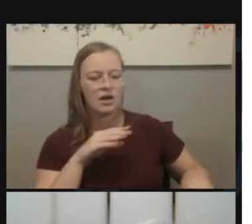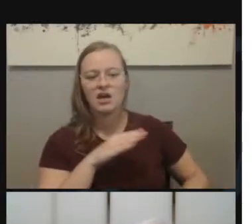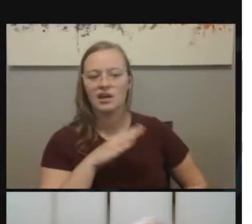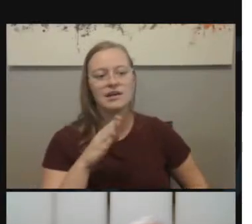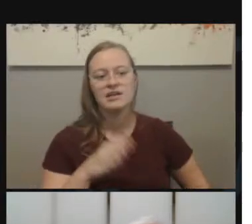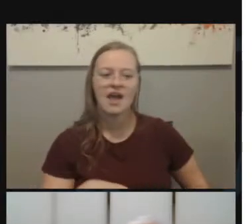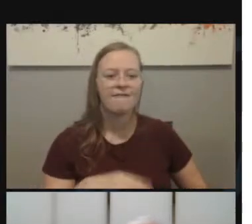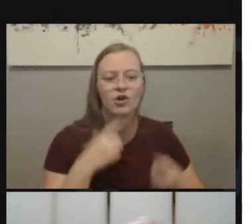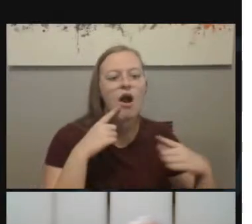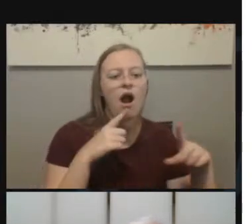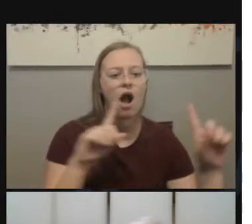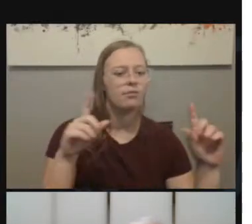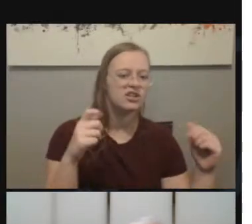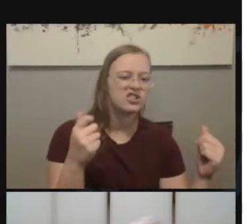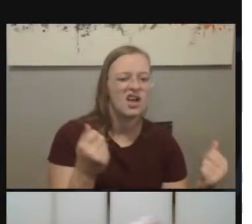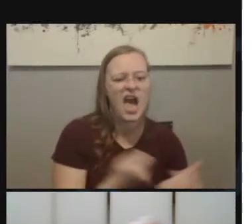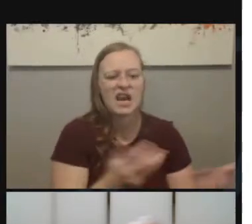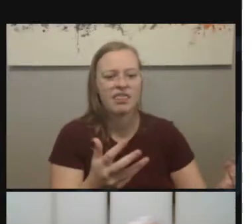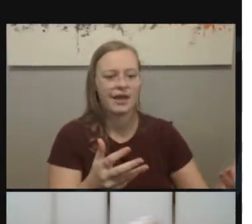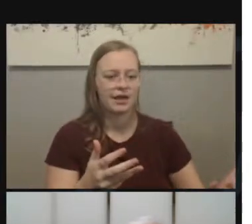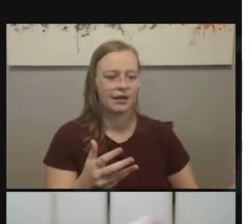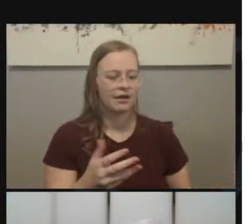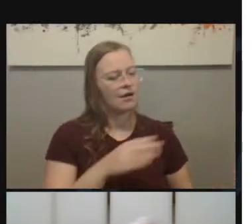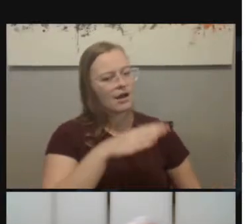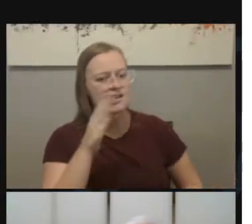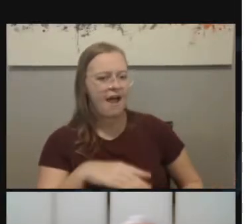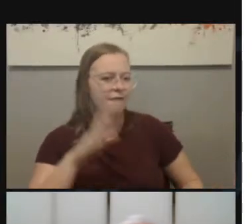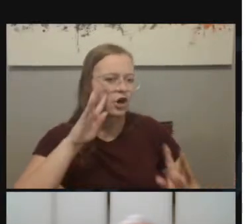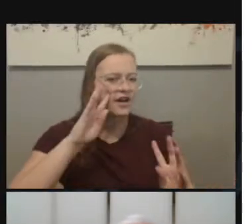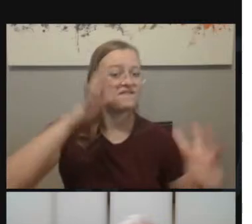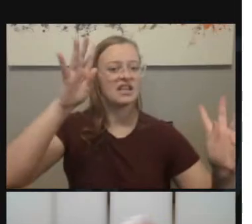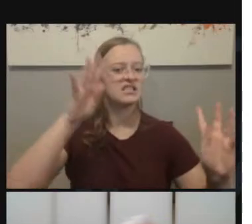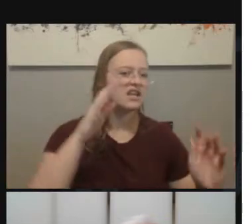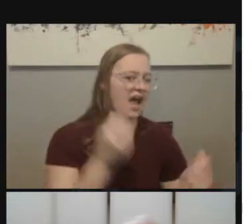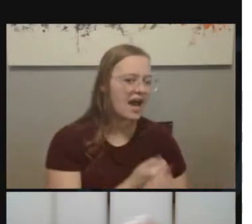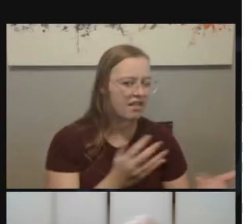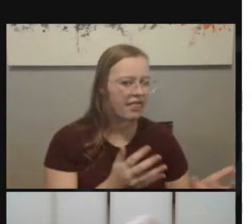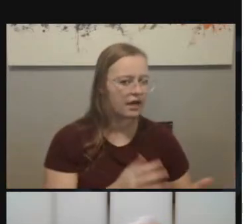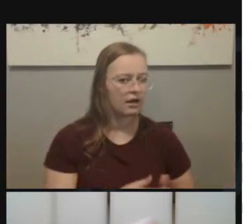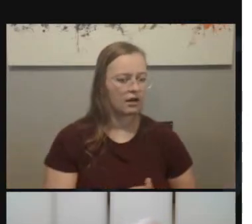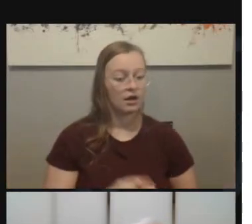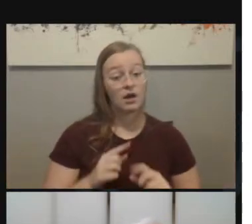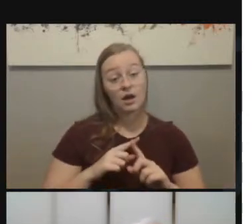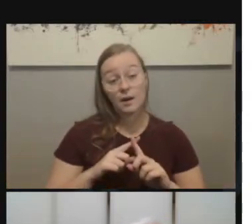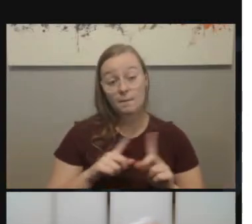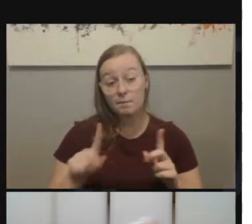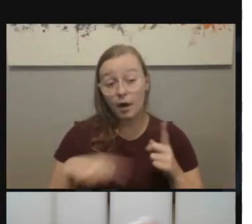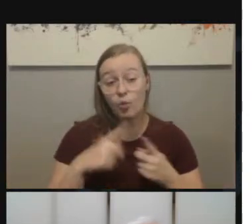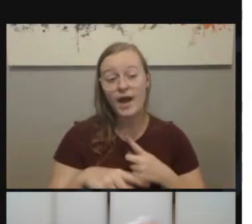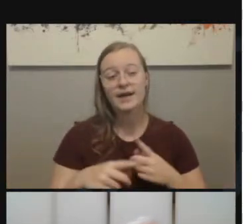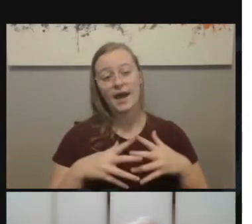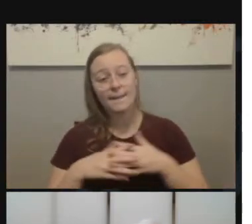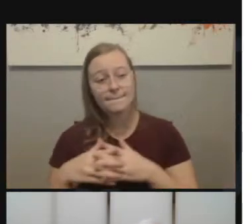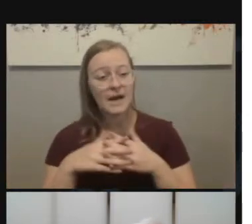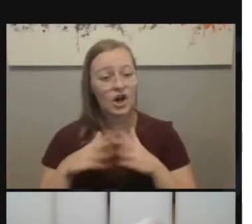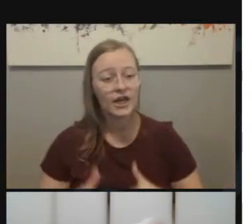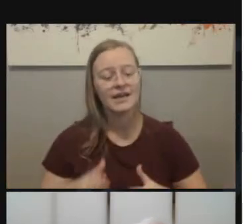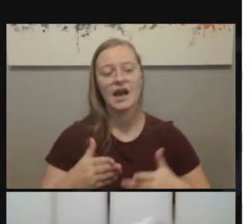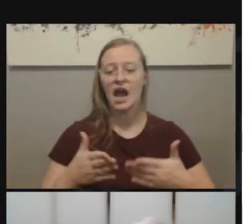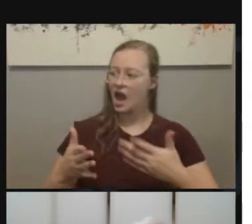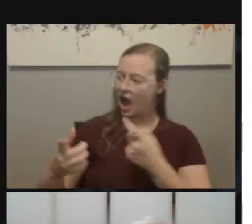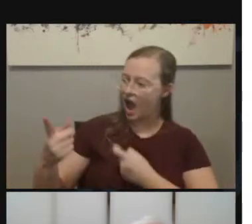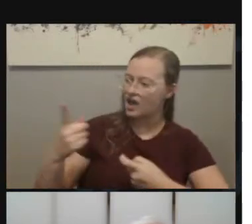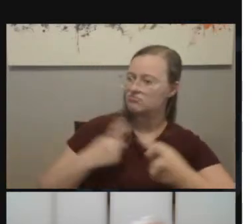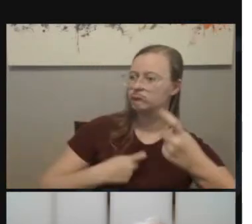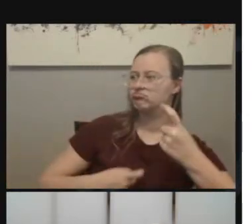accomplished anything, never invented anything. But when an American asks me any